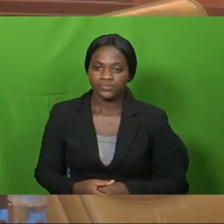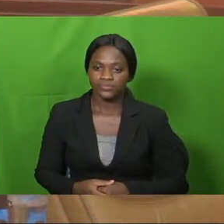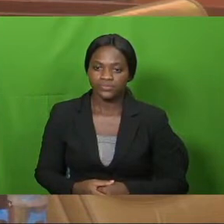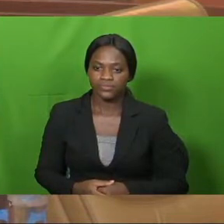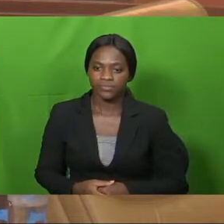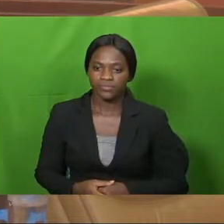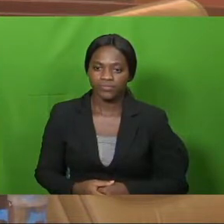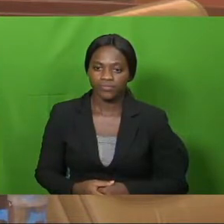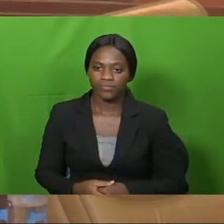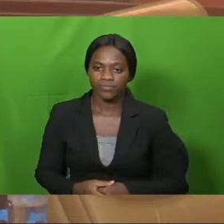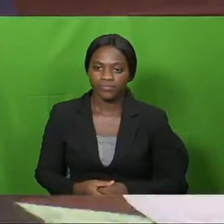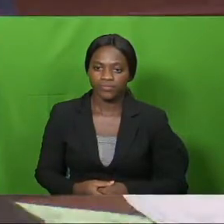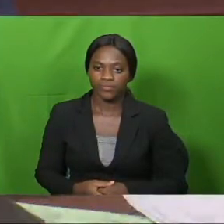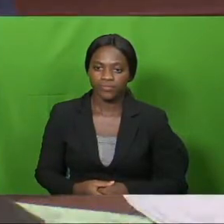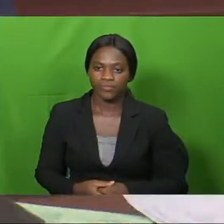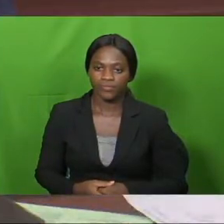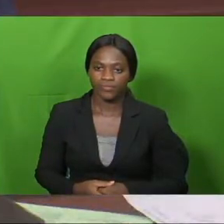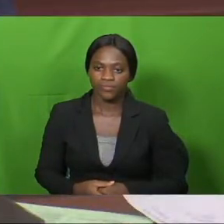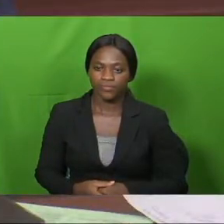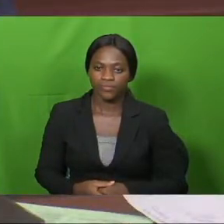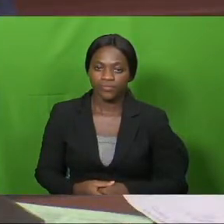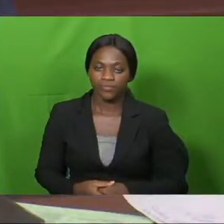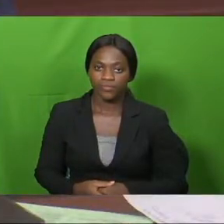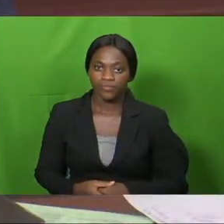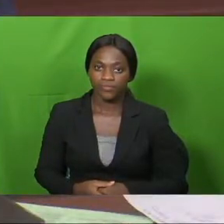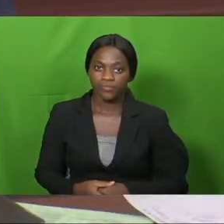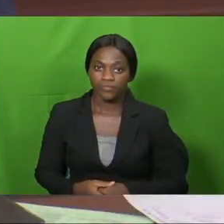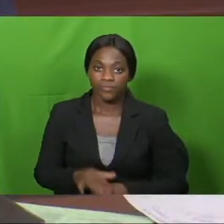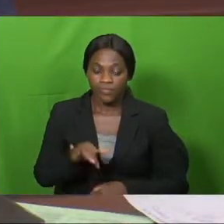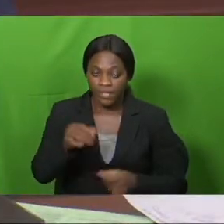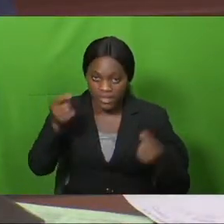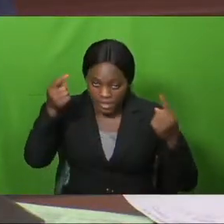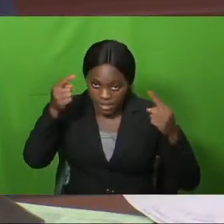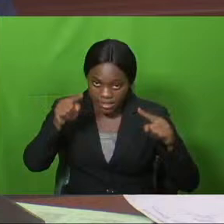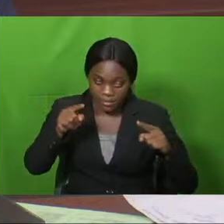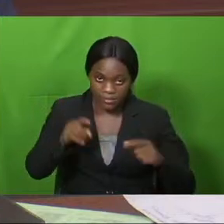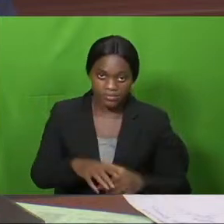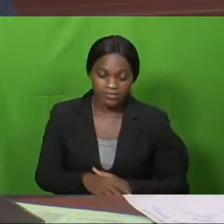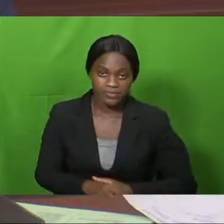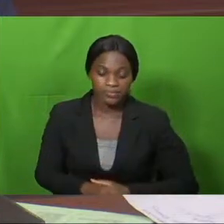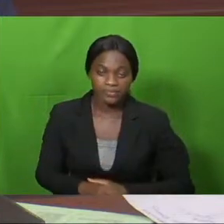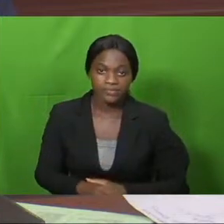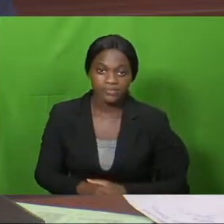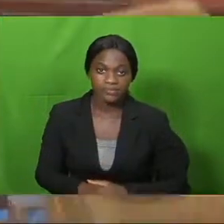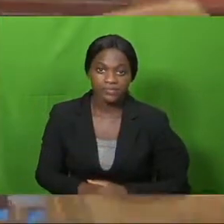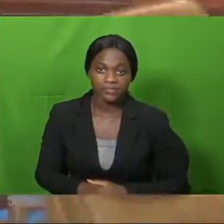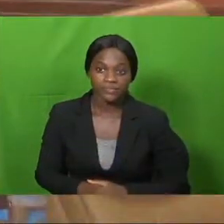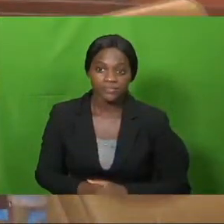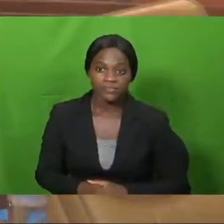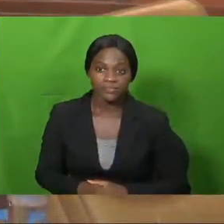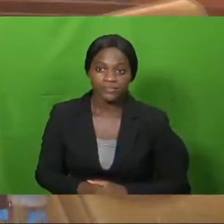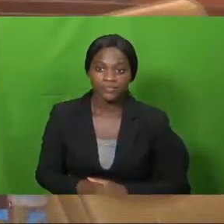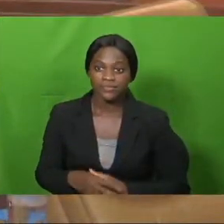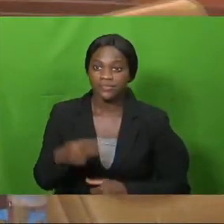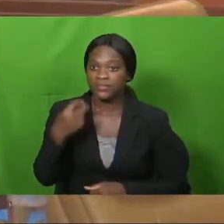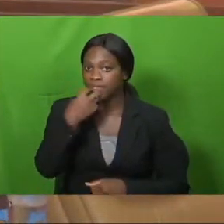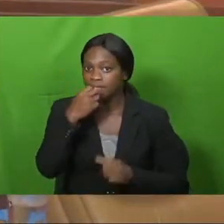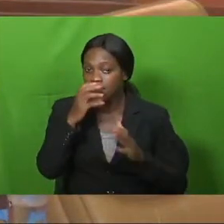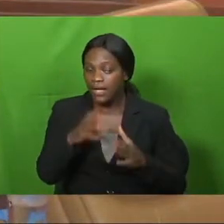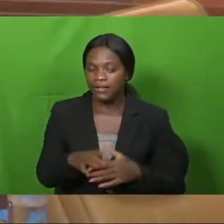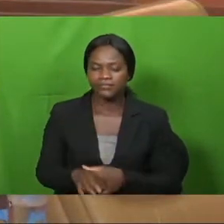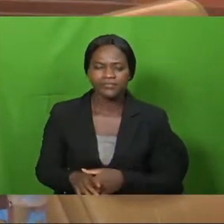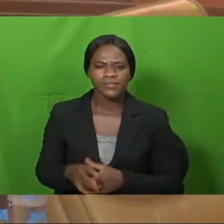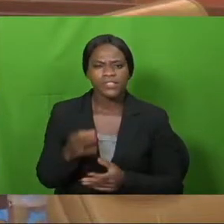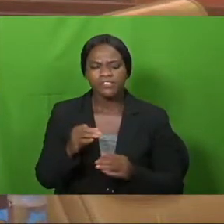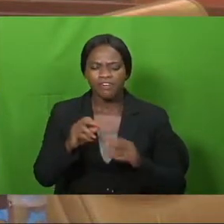we are there. It's going to happen. Mr. Speaker, if you do a juster positioning of the